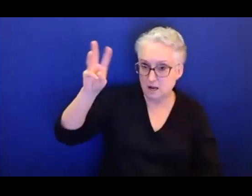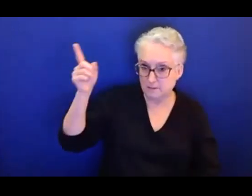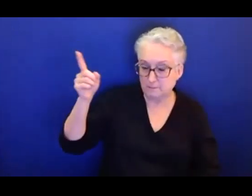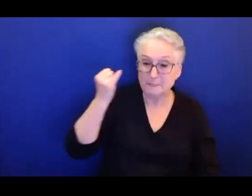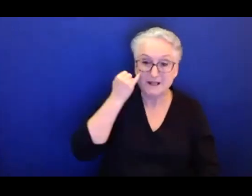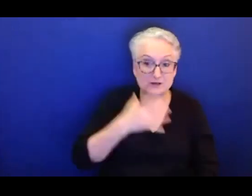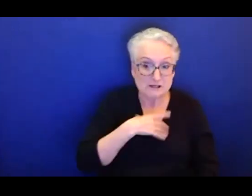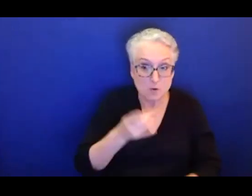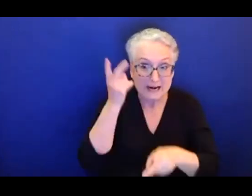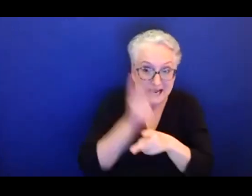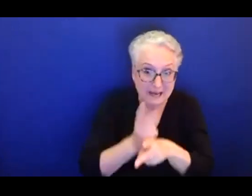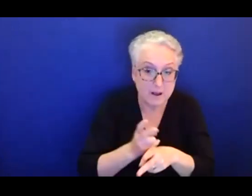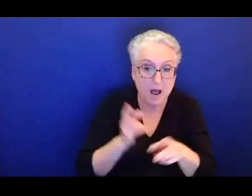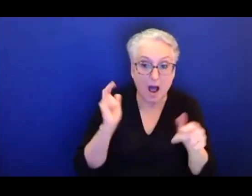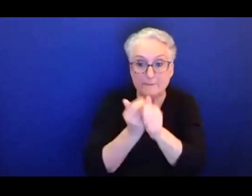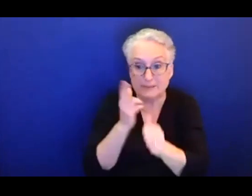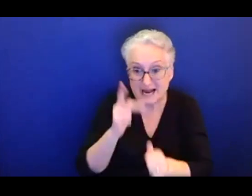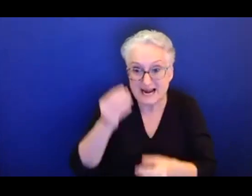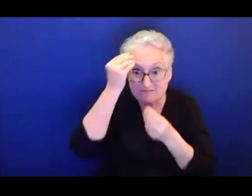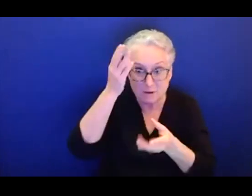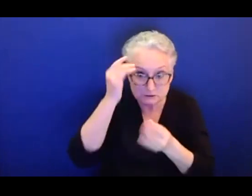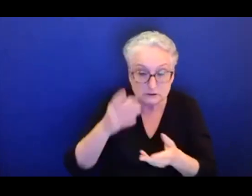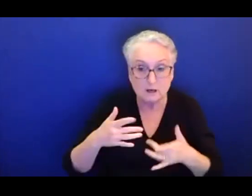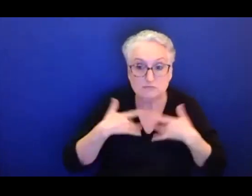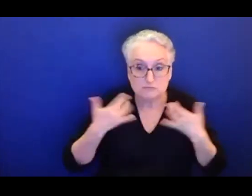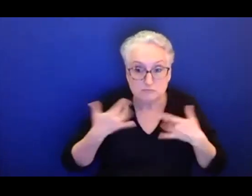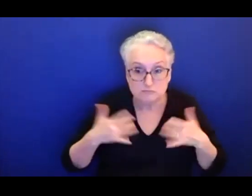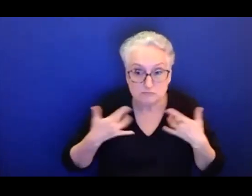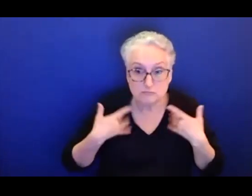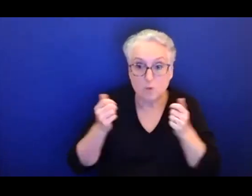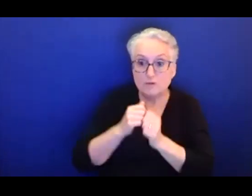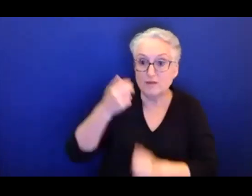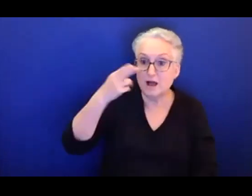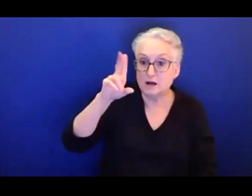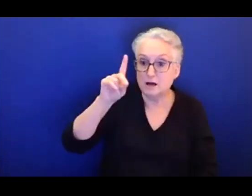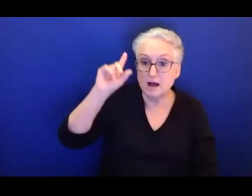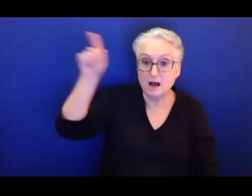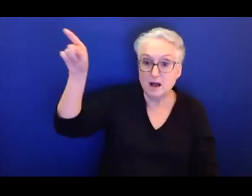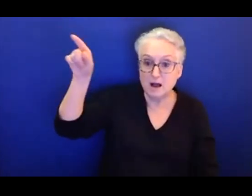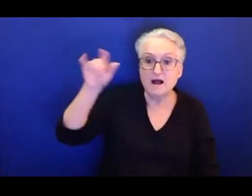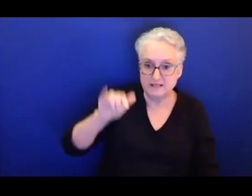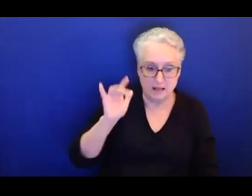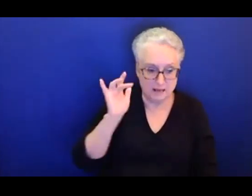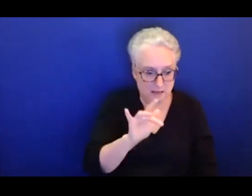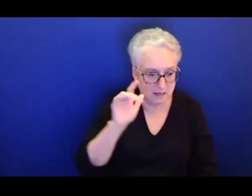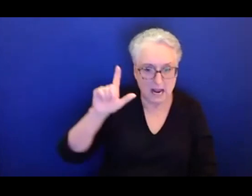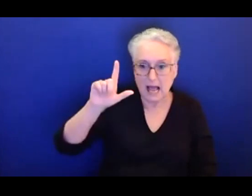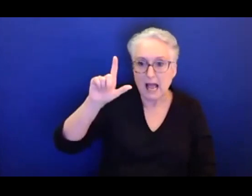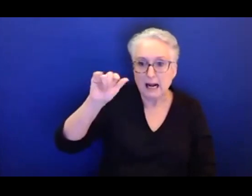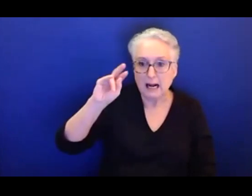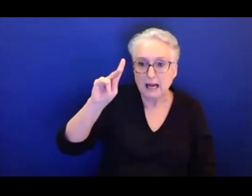is happening with the City of Rochester regarding our HUD funding, you can click that link and sign up to be on our email